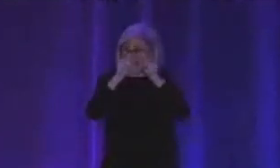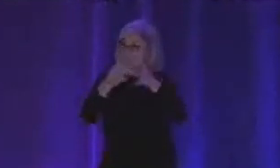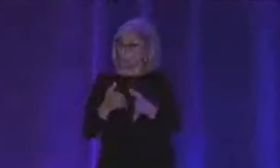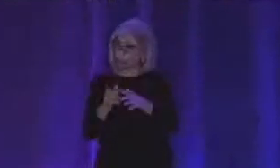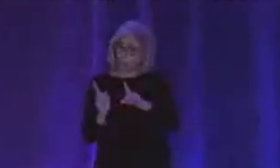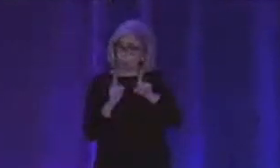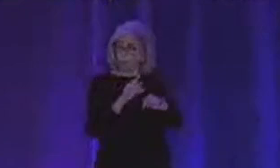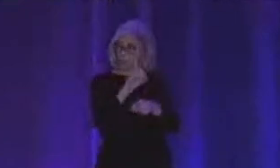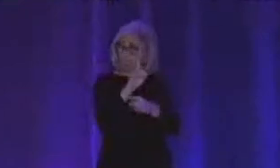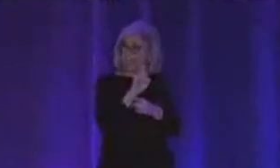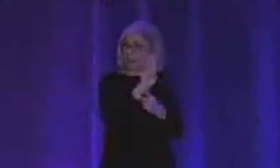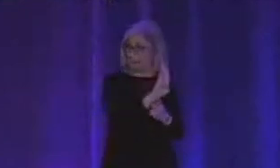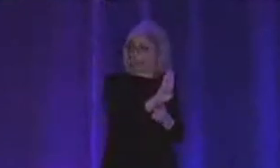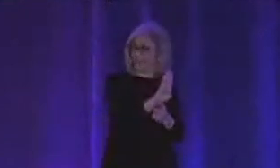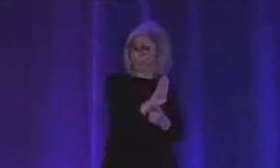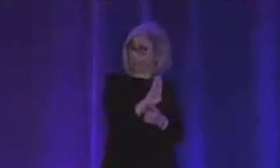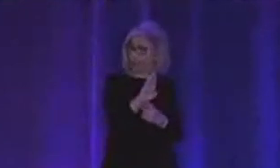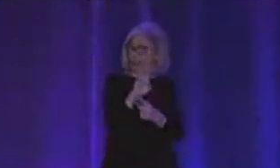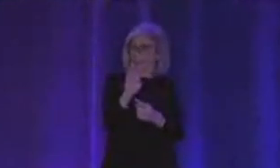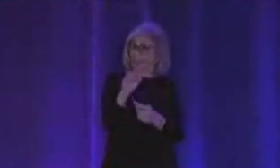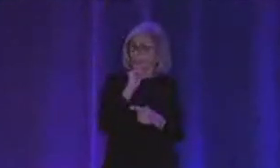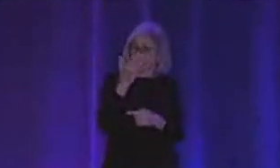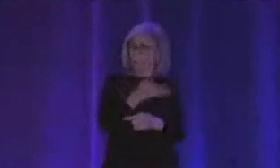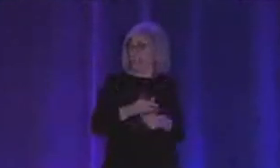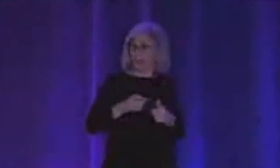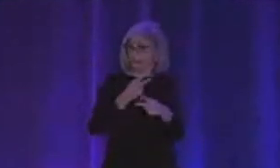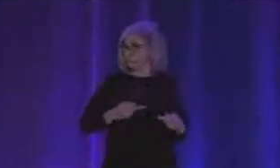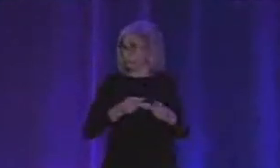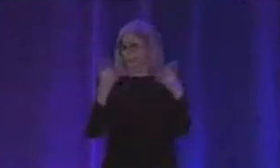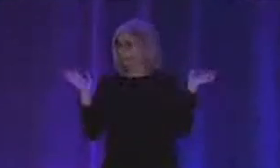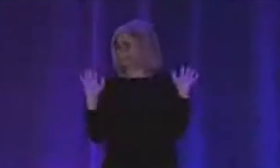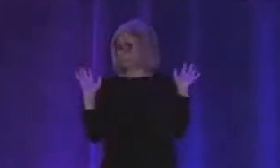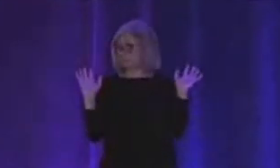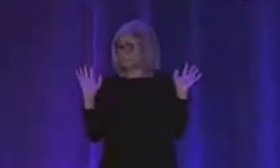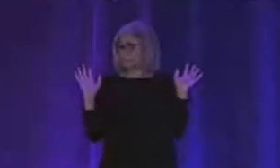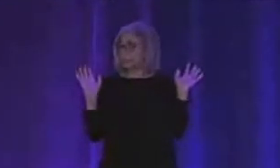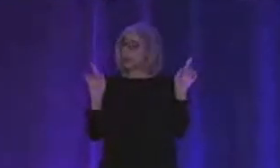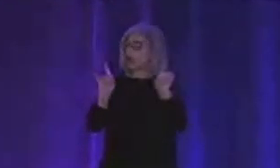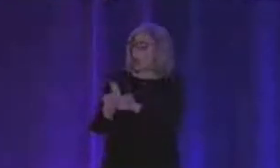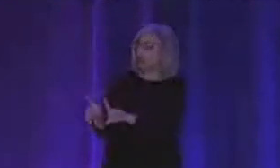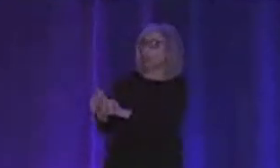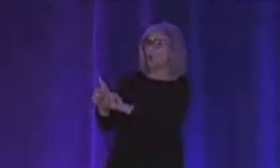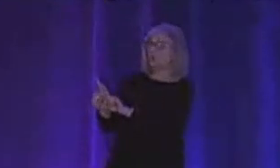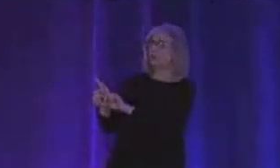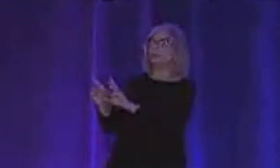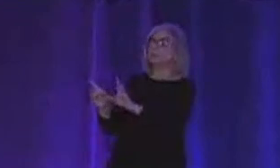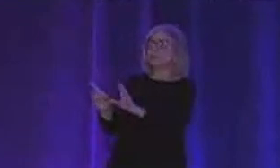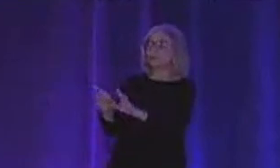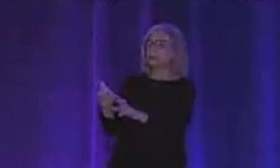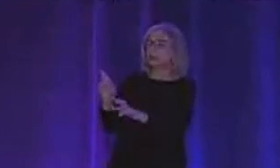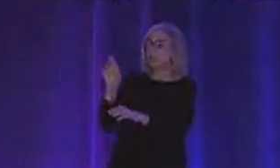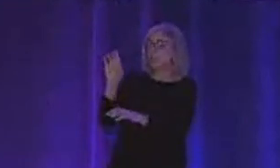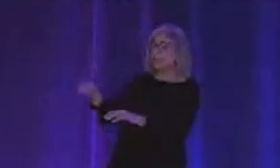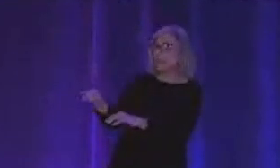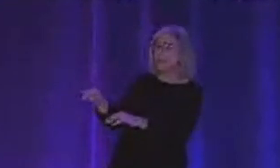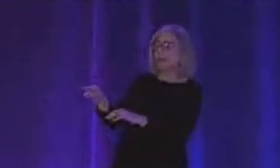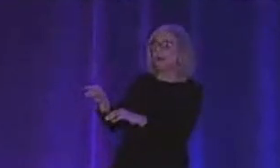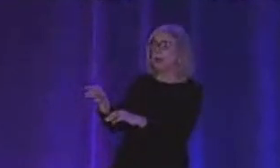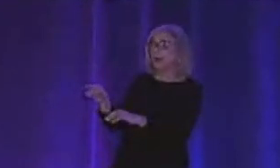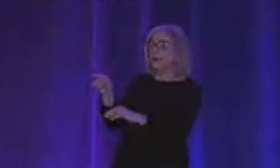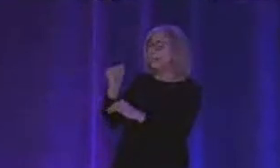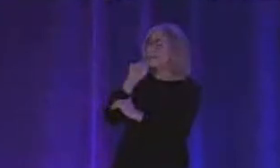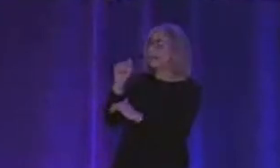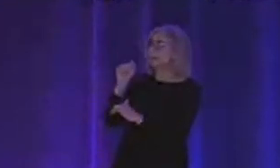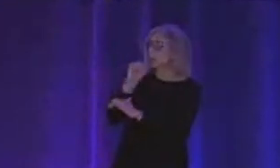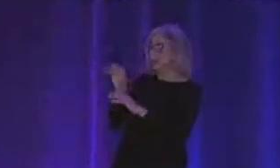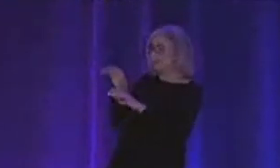for the database because the credentials aren't there in the first place. And also, it's invulnerable to the myriad of password